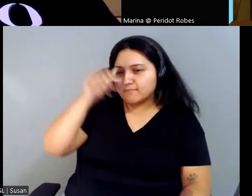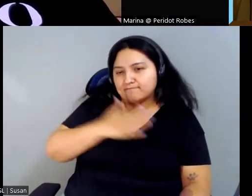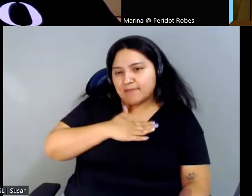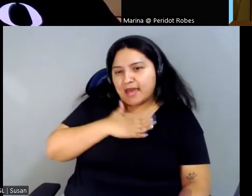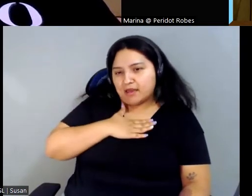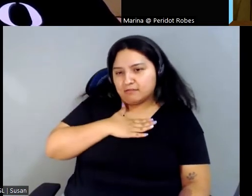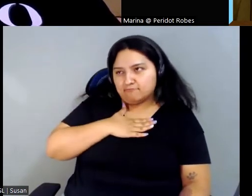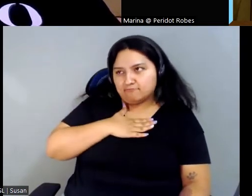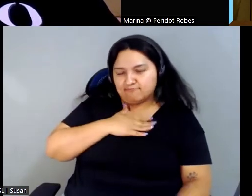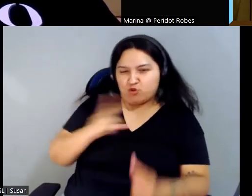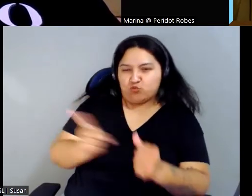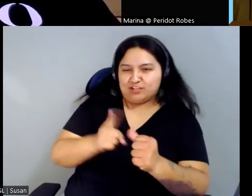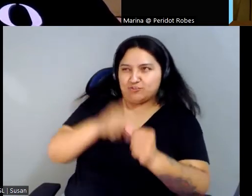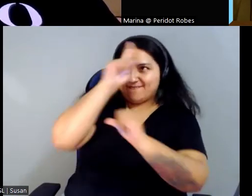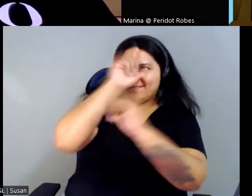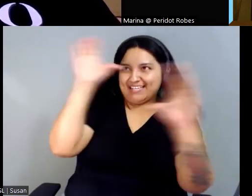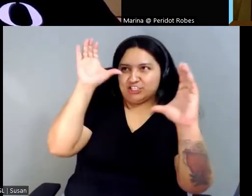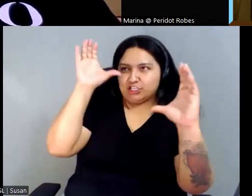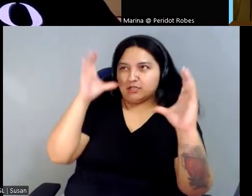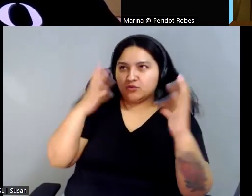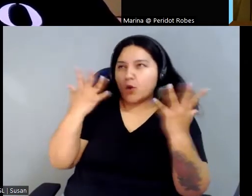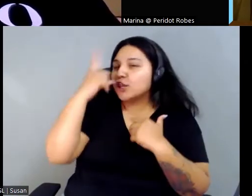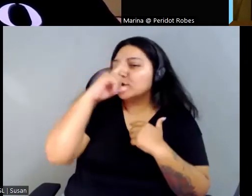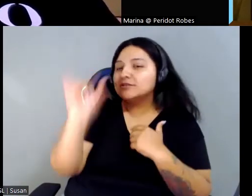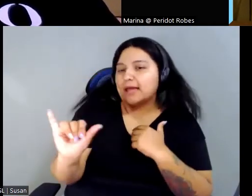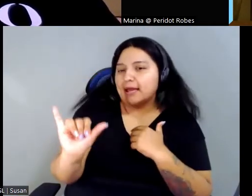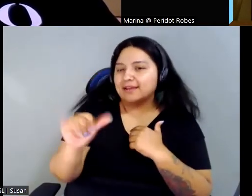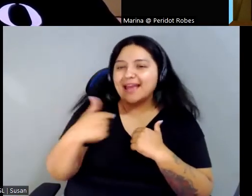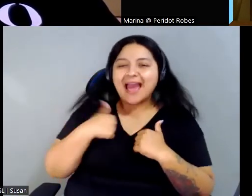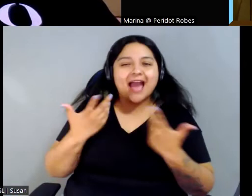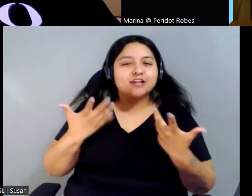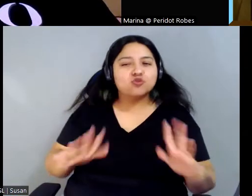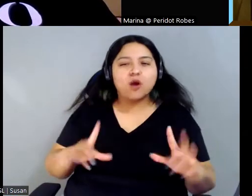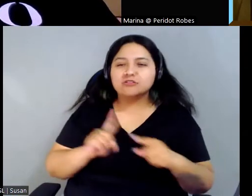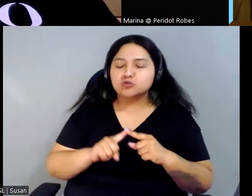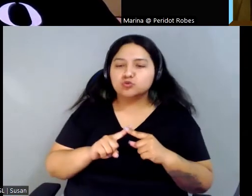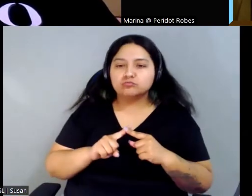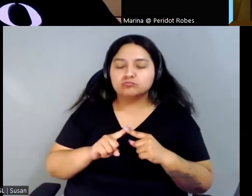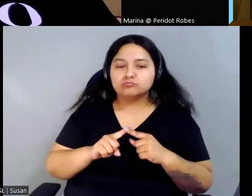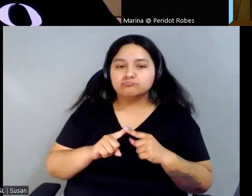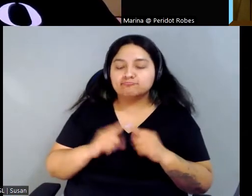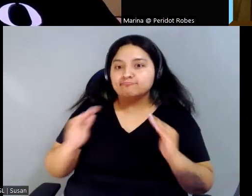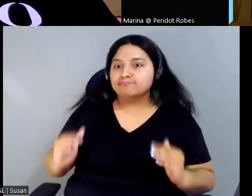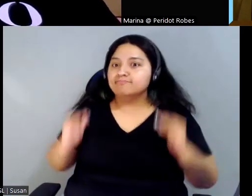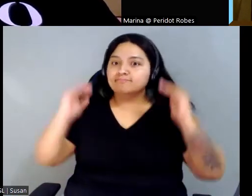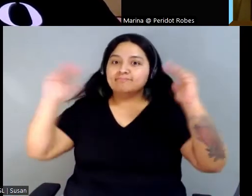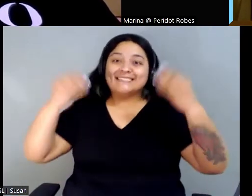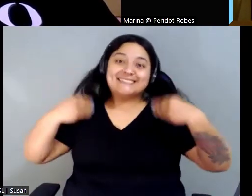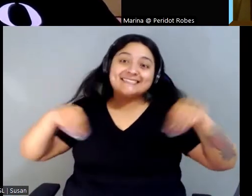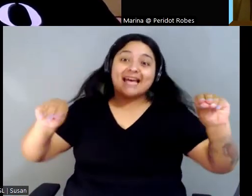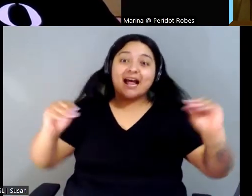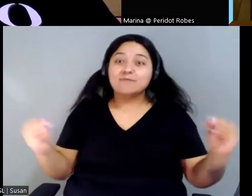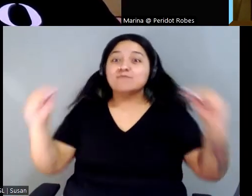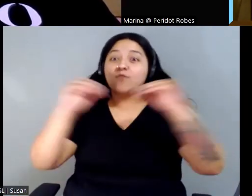manufacturing. I don't want to level up to huge numbers. I know we're sold out all the time, and I wish I had